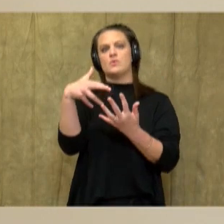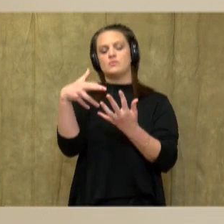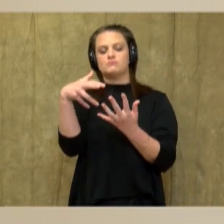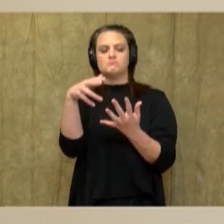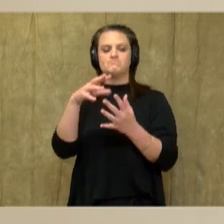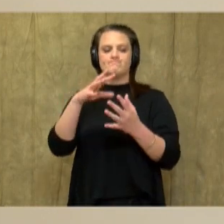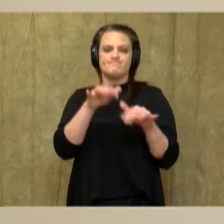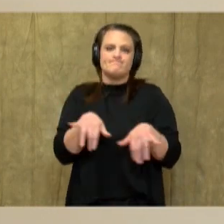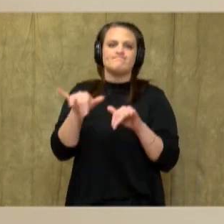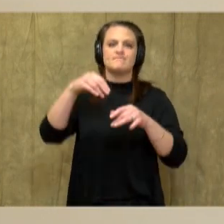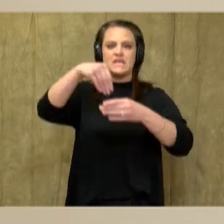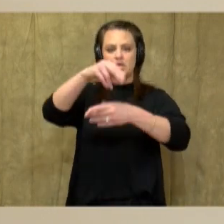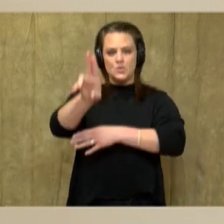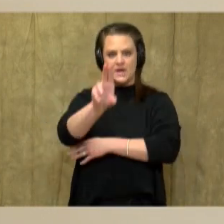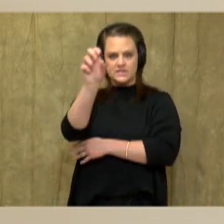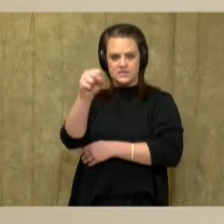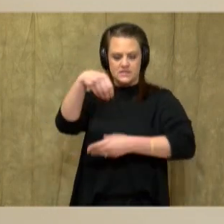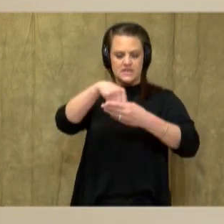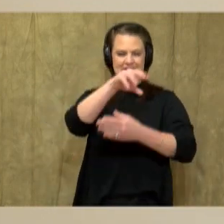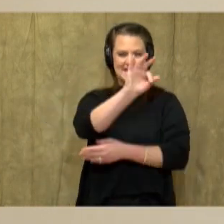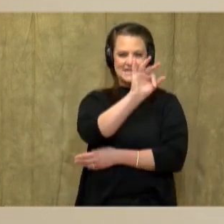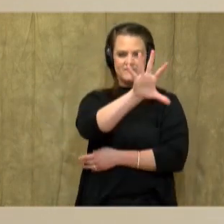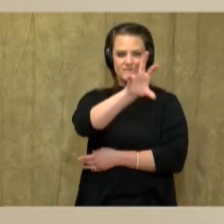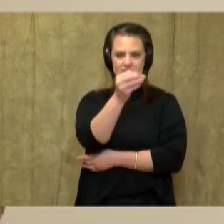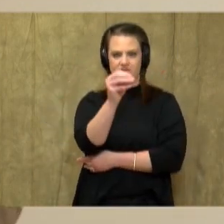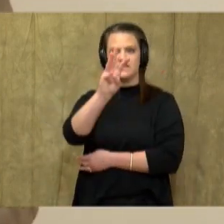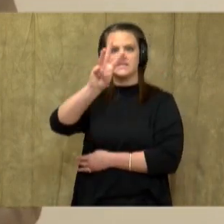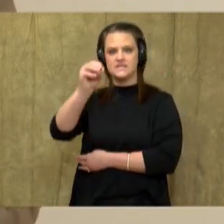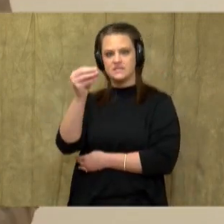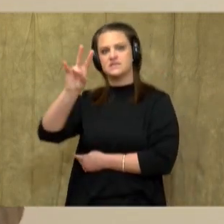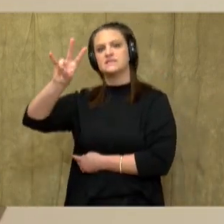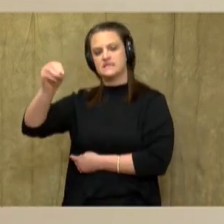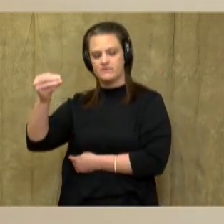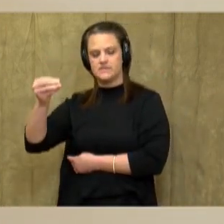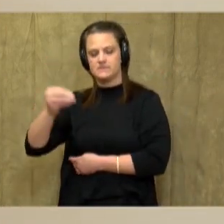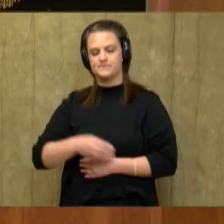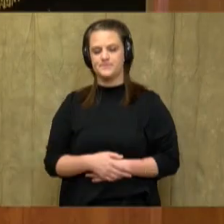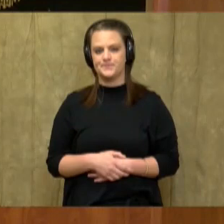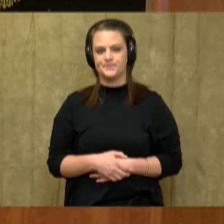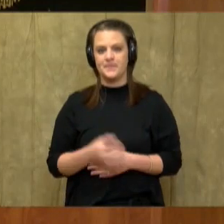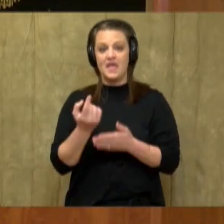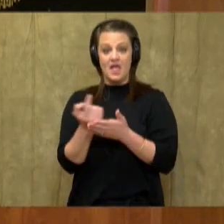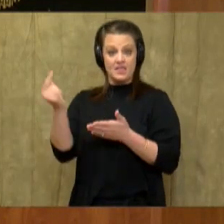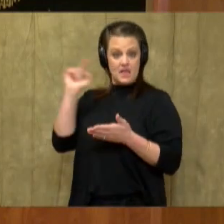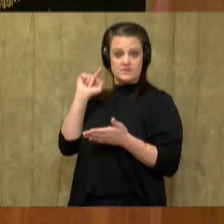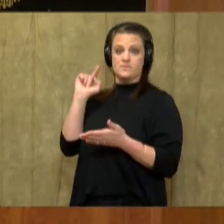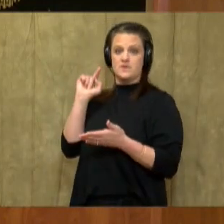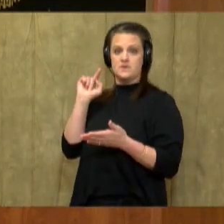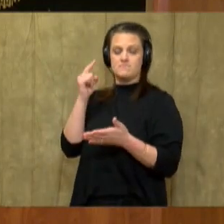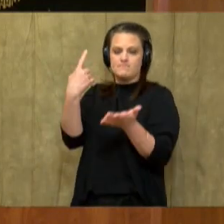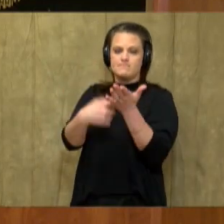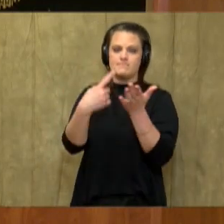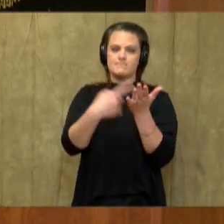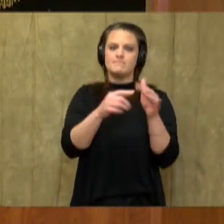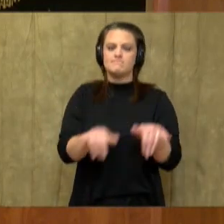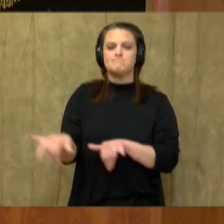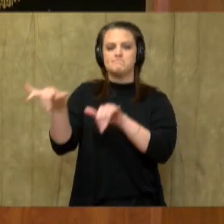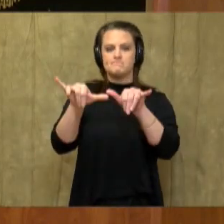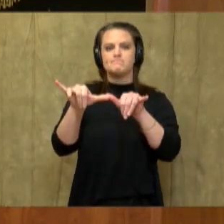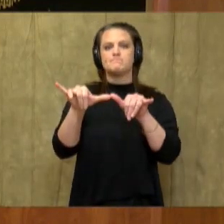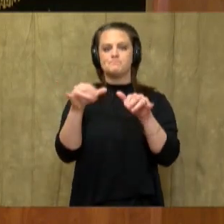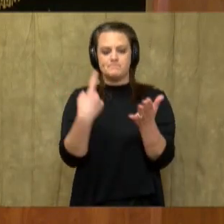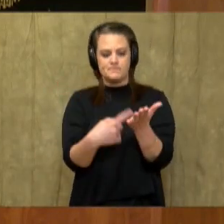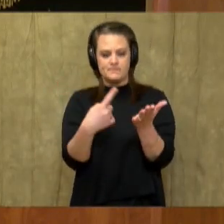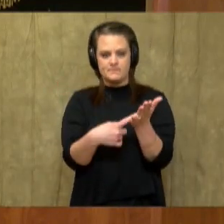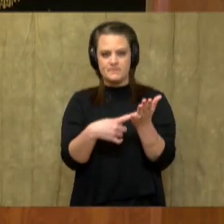during the 1950s, 1960s, and 1970s. So last week we talked about this standard and we looked at the